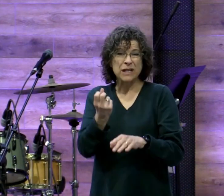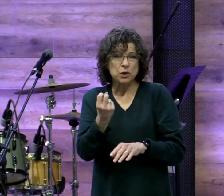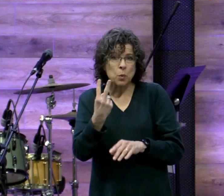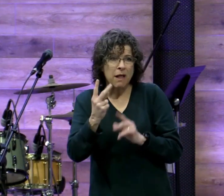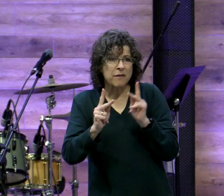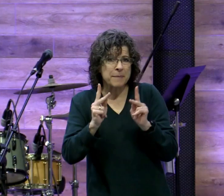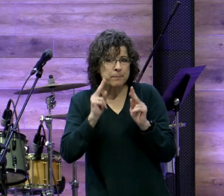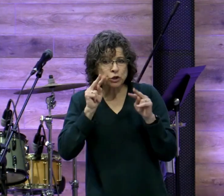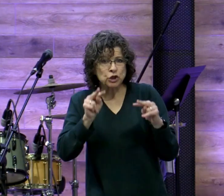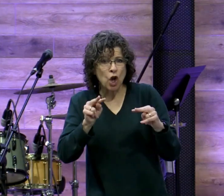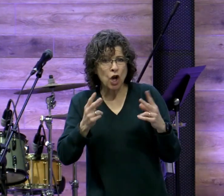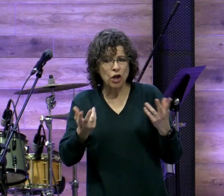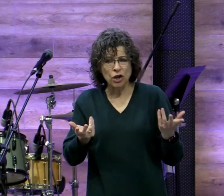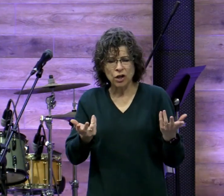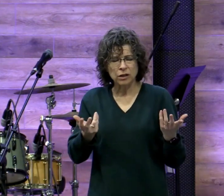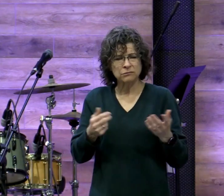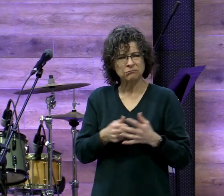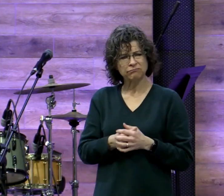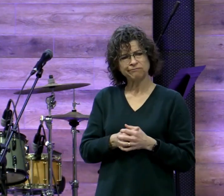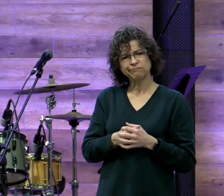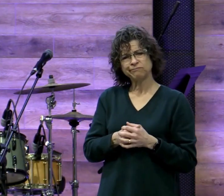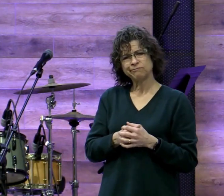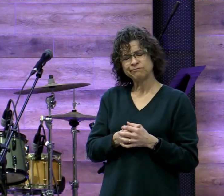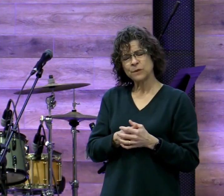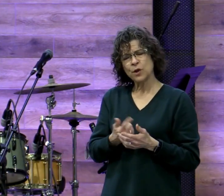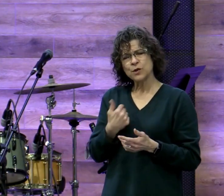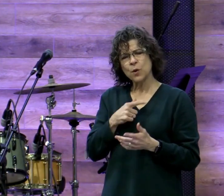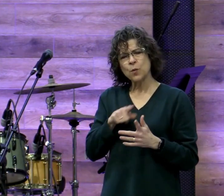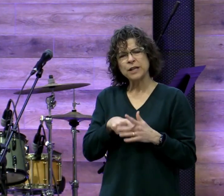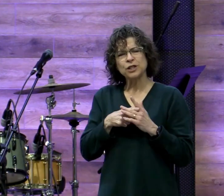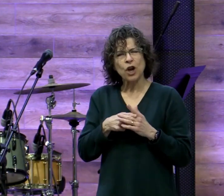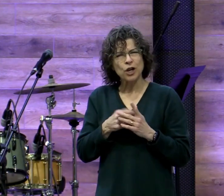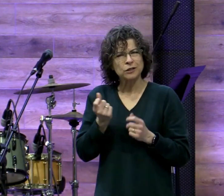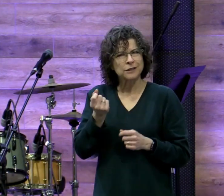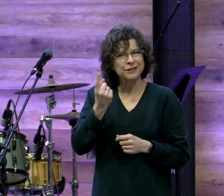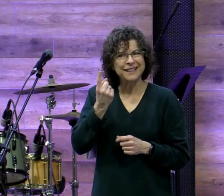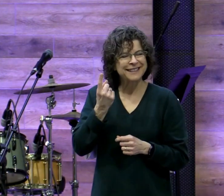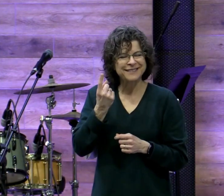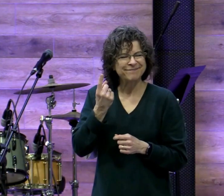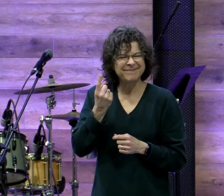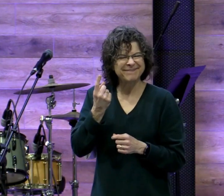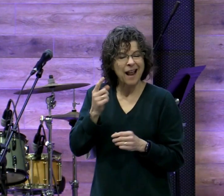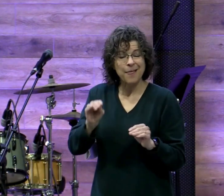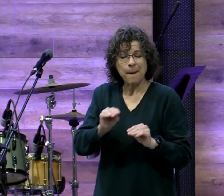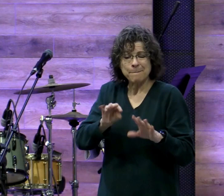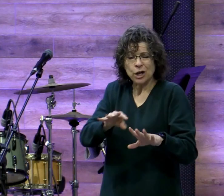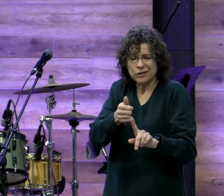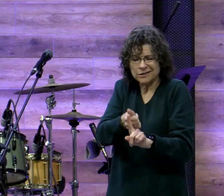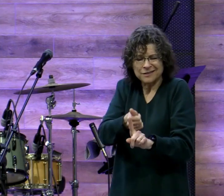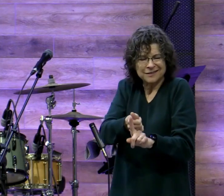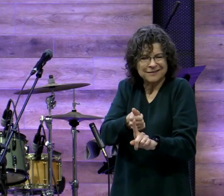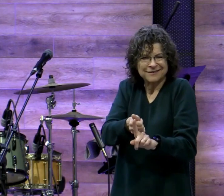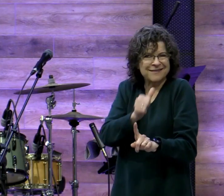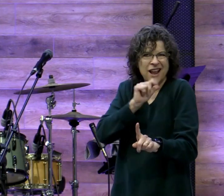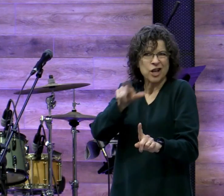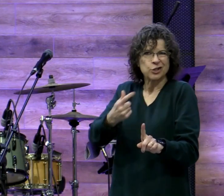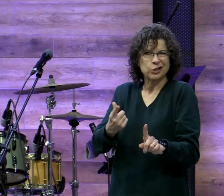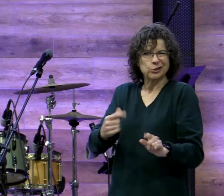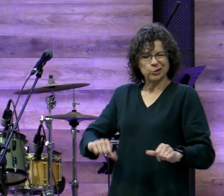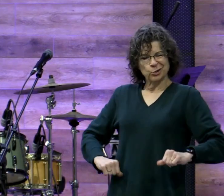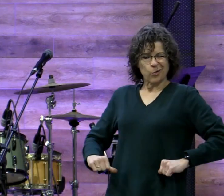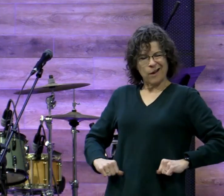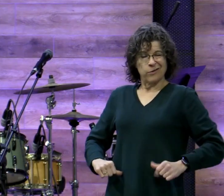It's when you start asking questions like this that you begin to realize that the miracles in and of themselves are not just to show